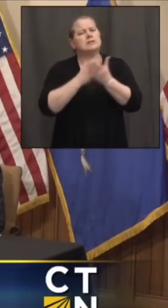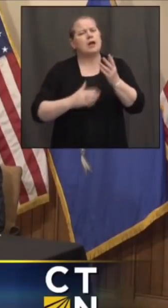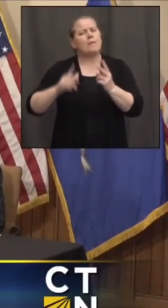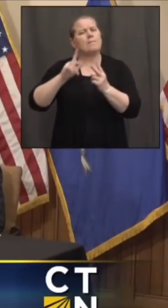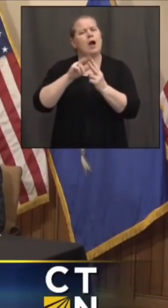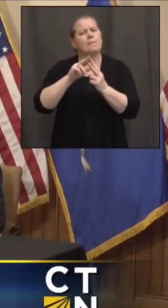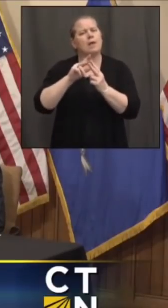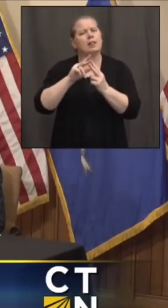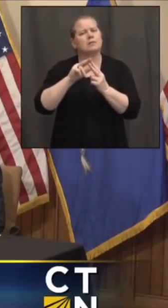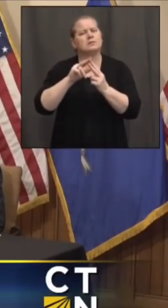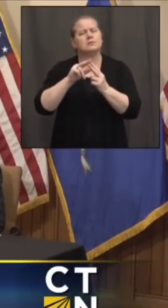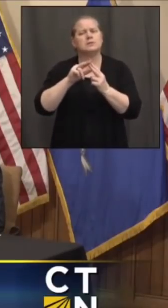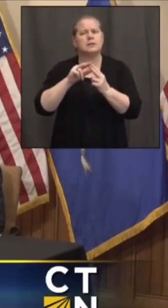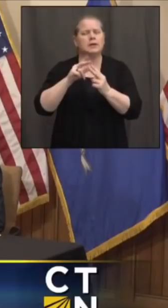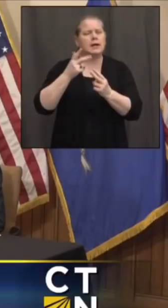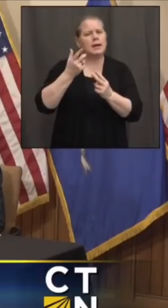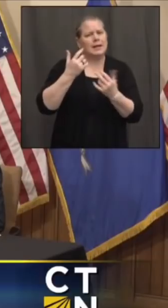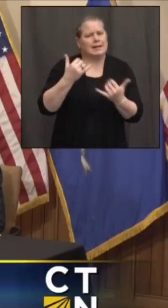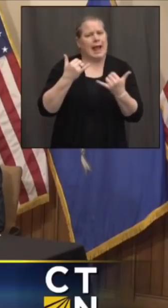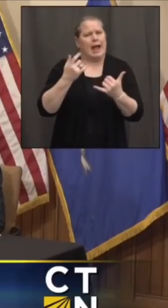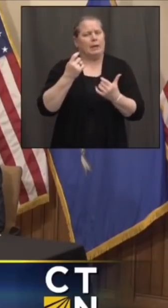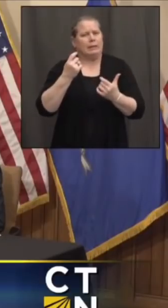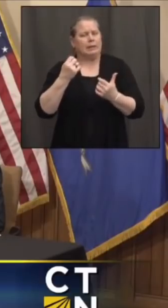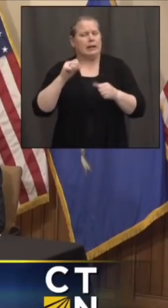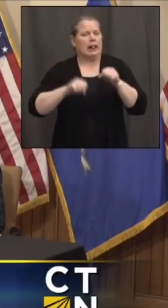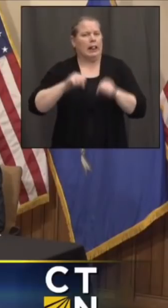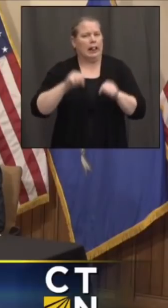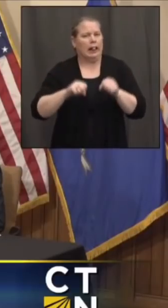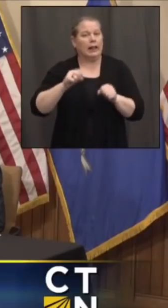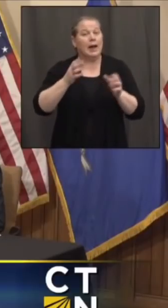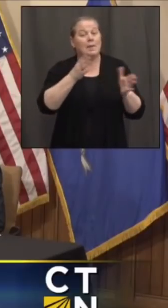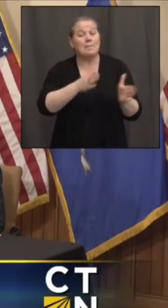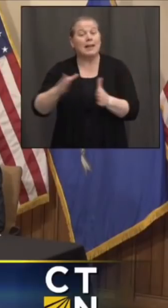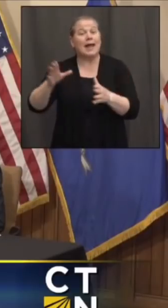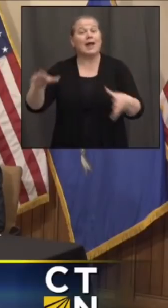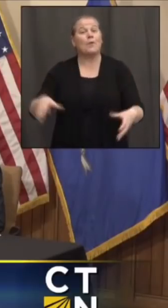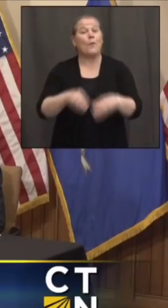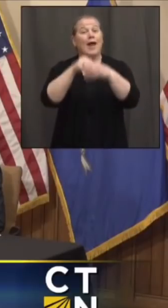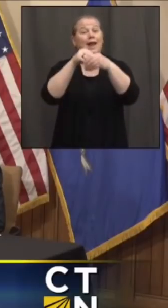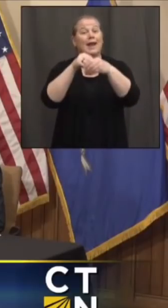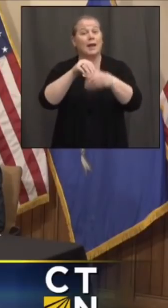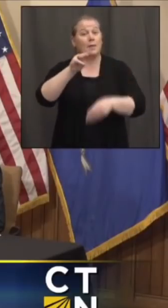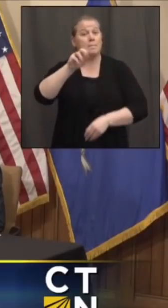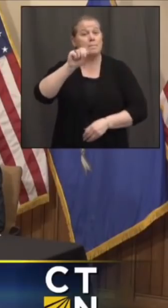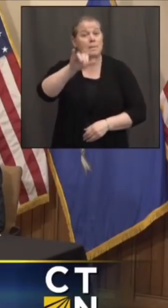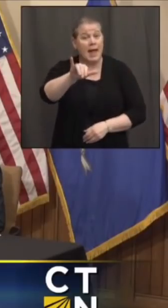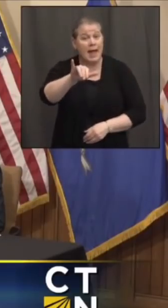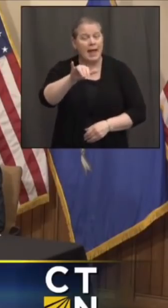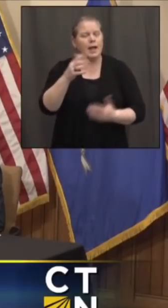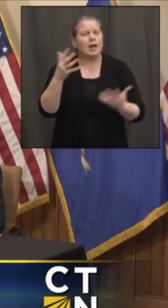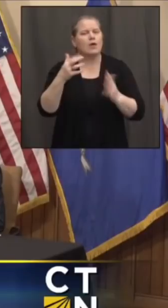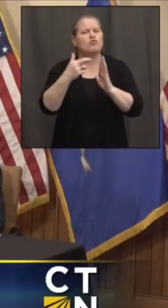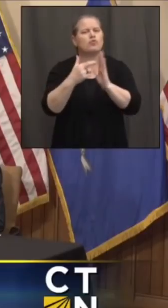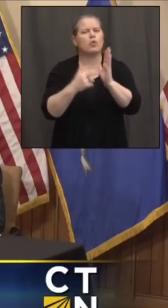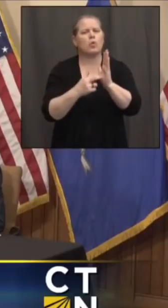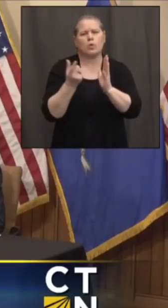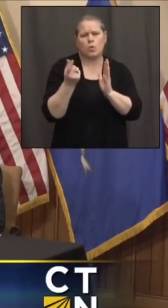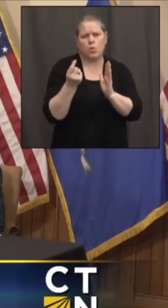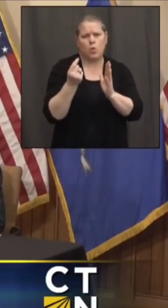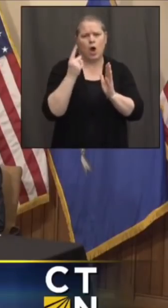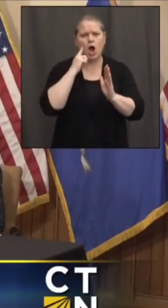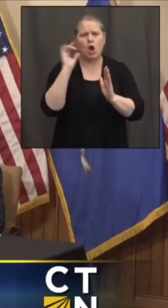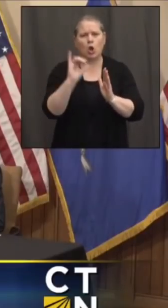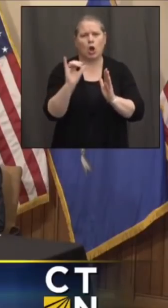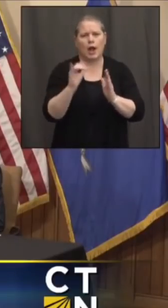for May weddings, which are now about 3 months out. And so wondering what that would look like. Some have heard